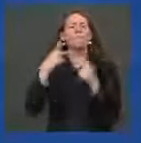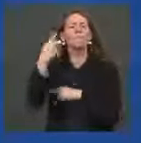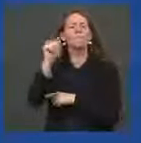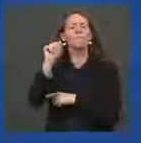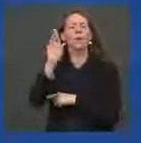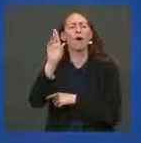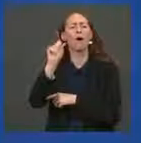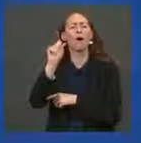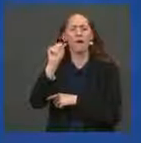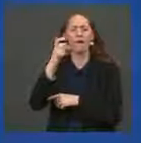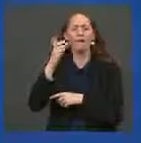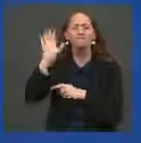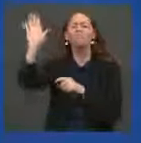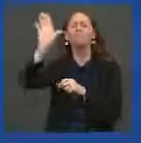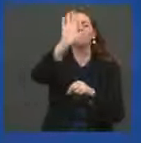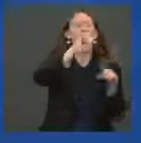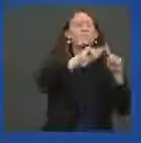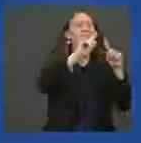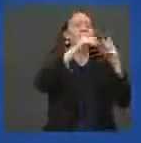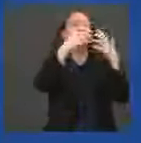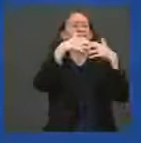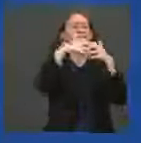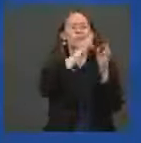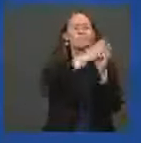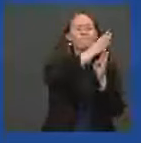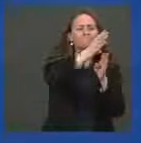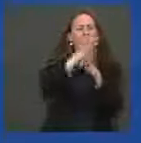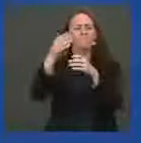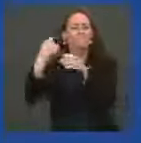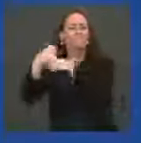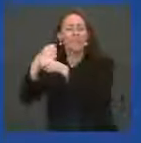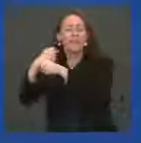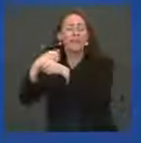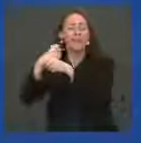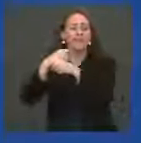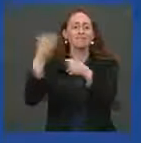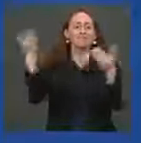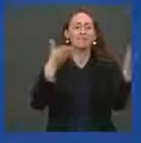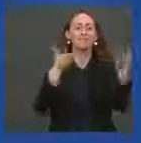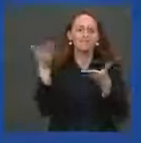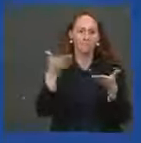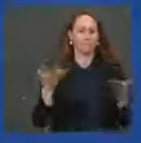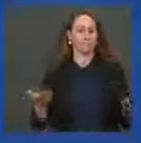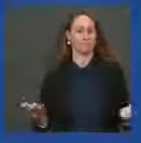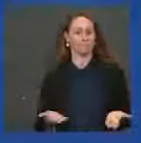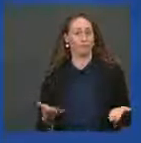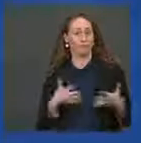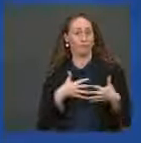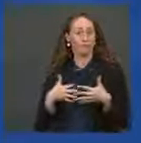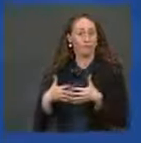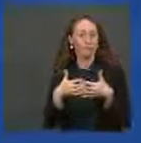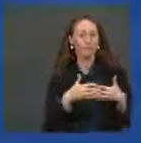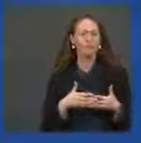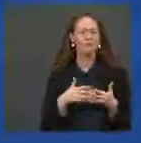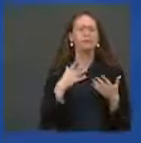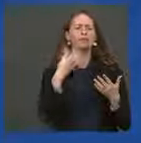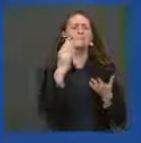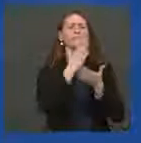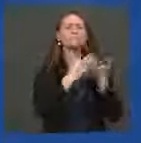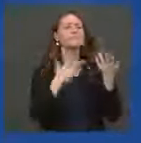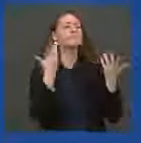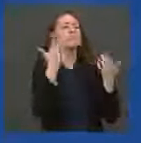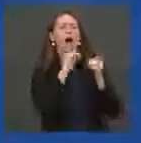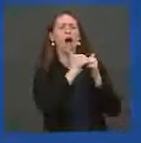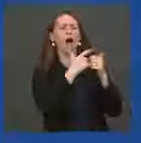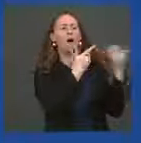factory, so we can manufacture things and manufacture them here. How we move things, how a finished product